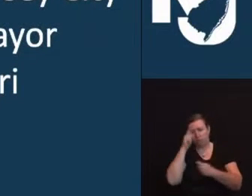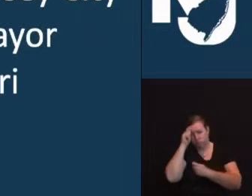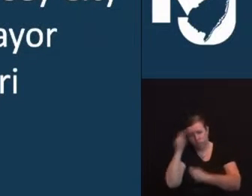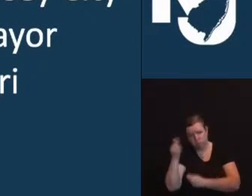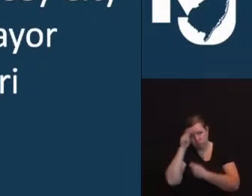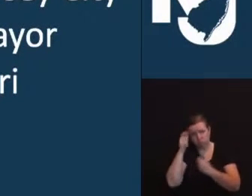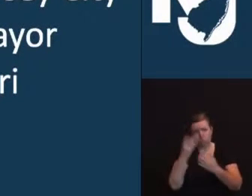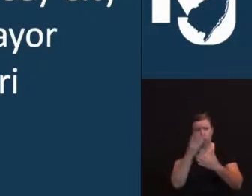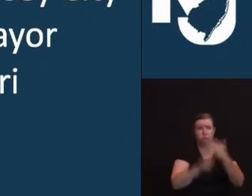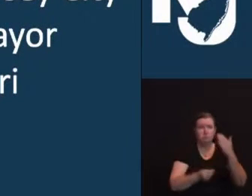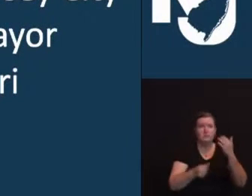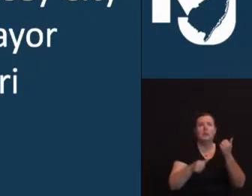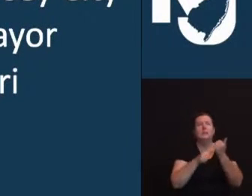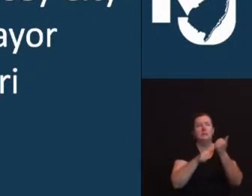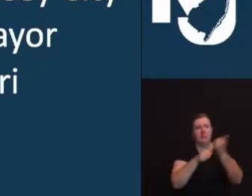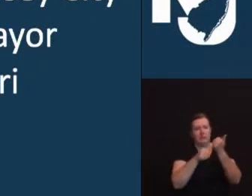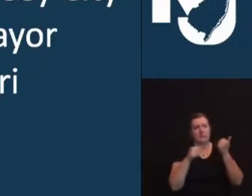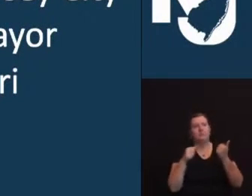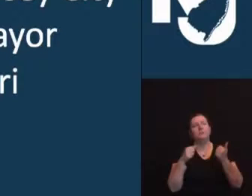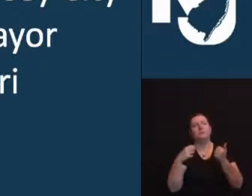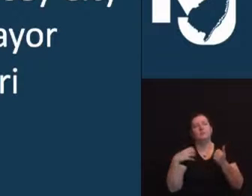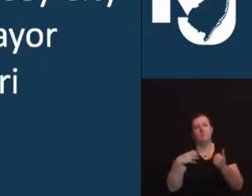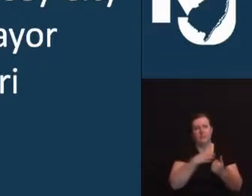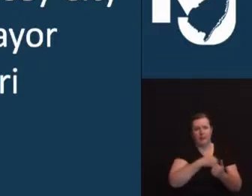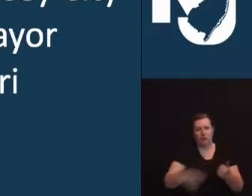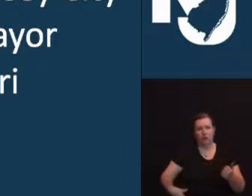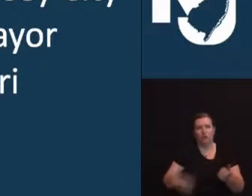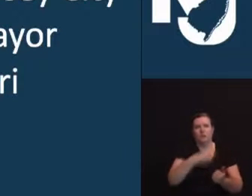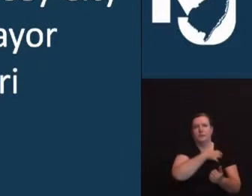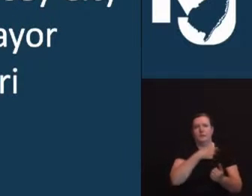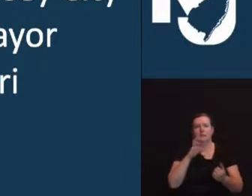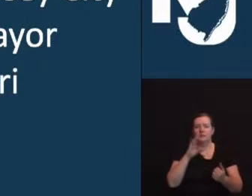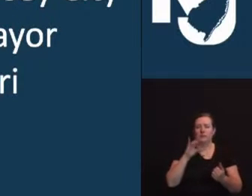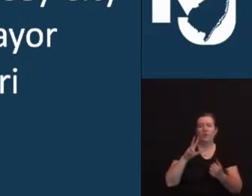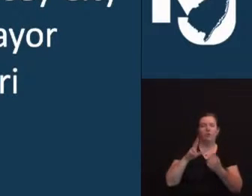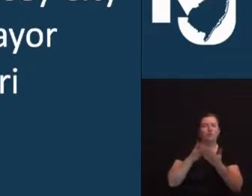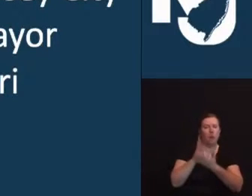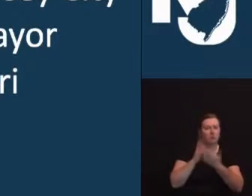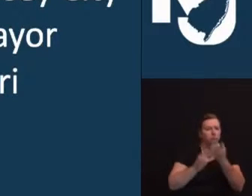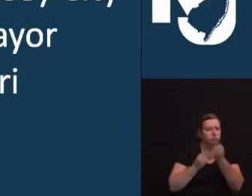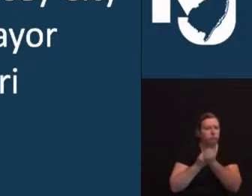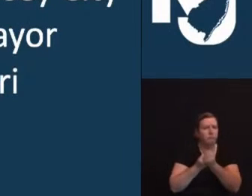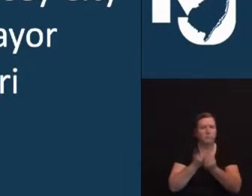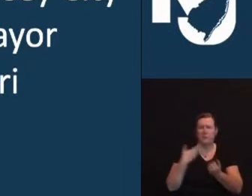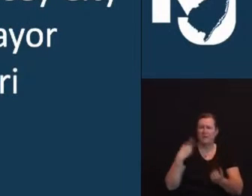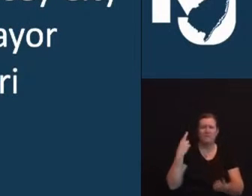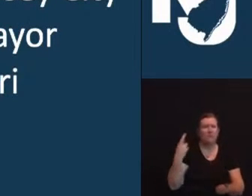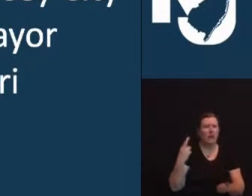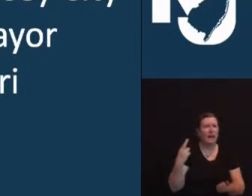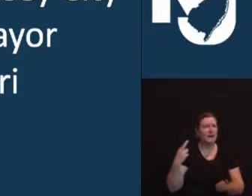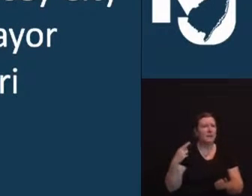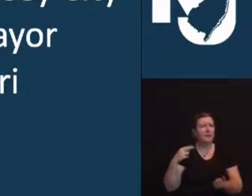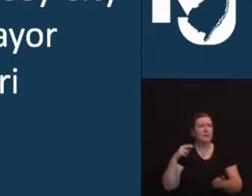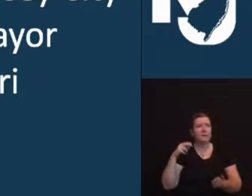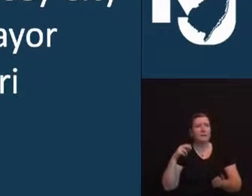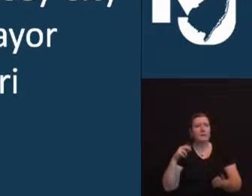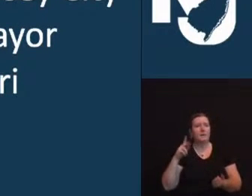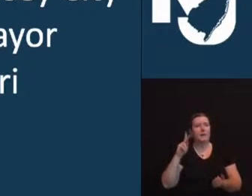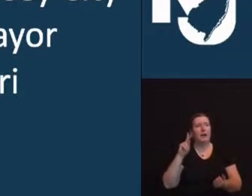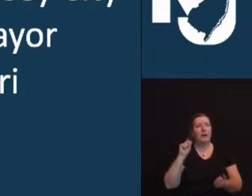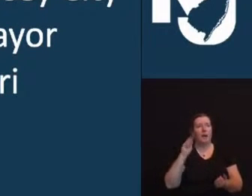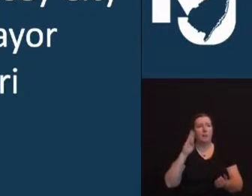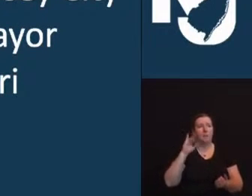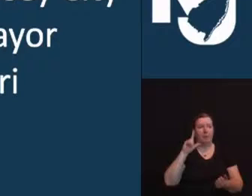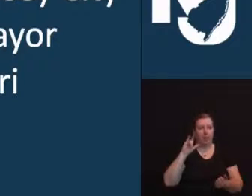longtime champion for civil rights, and a close and dear personal friend of mine, that guy right there, Kabili Tayari. He was a community leader in